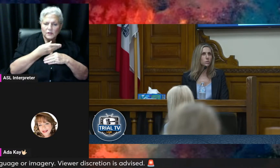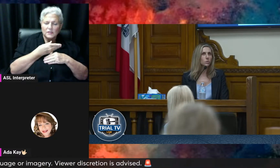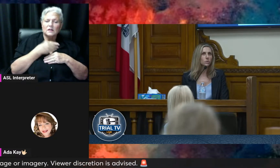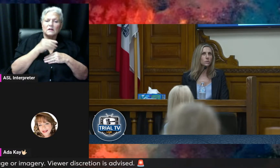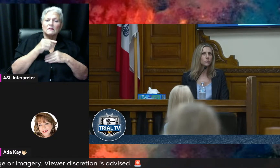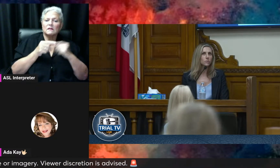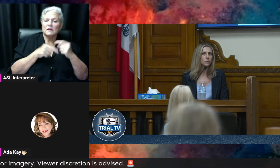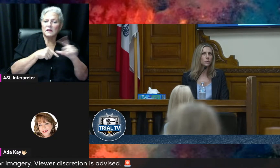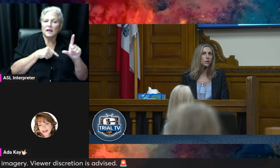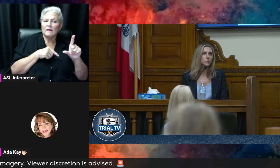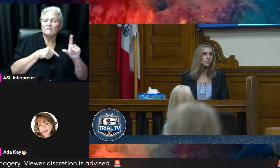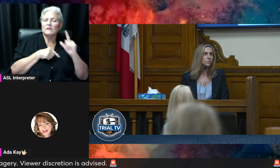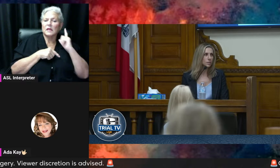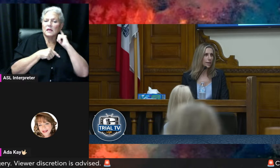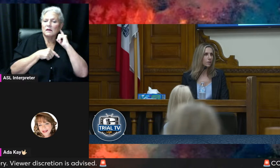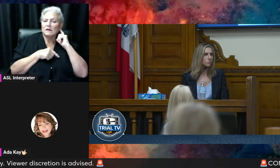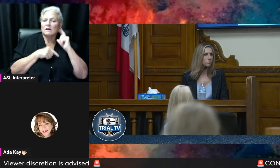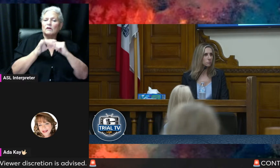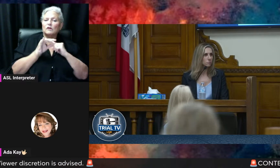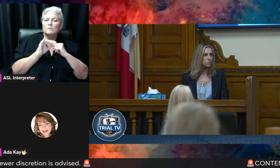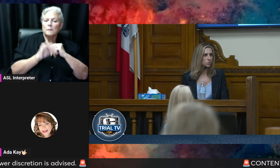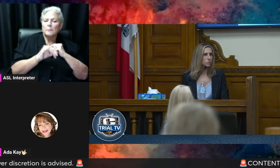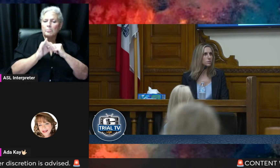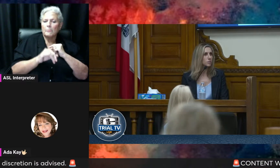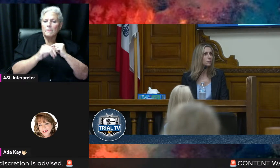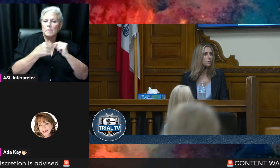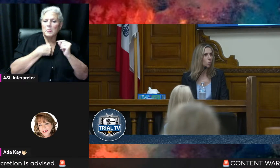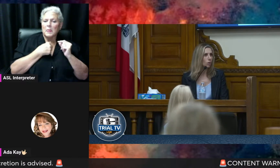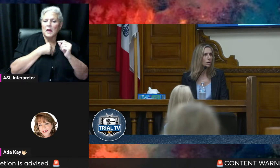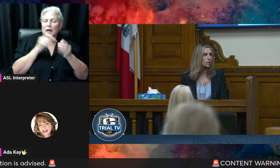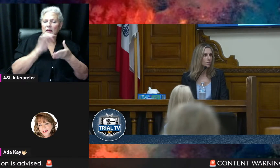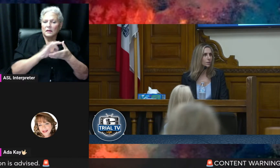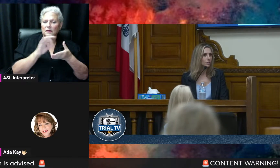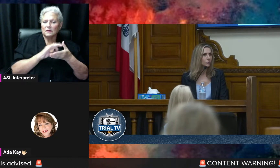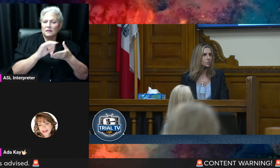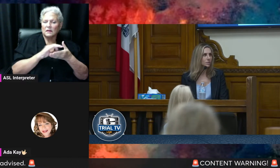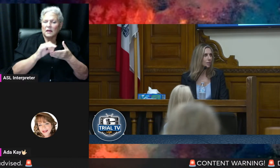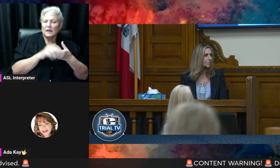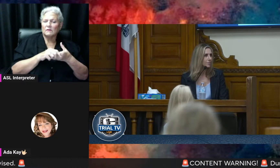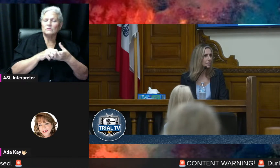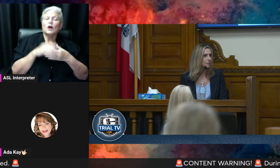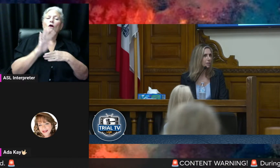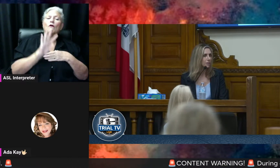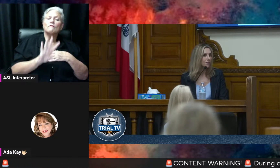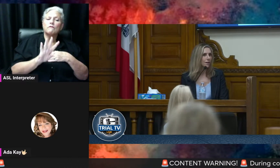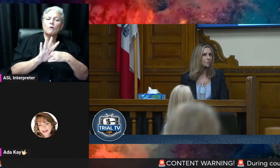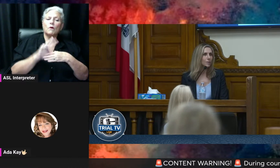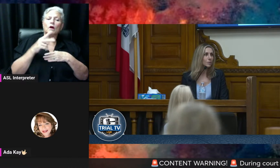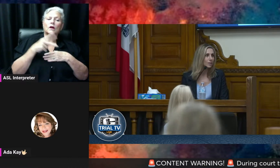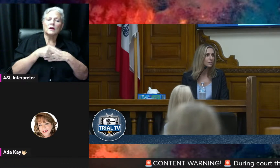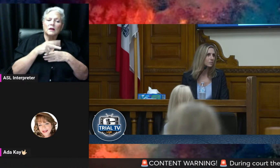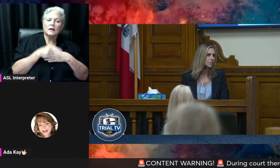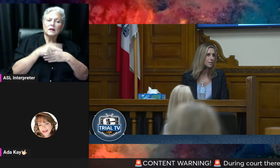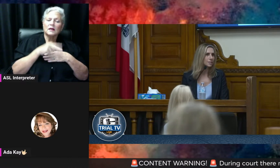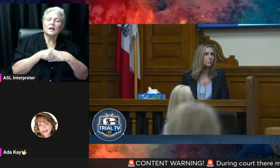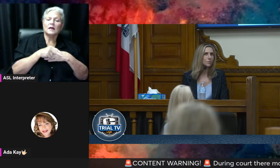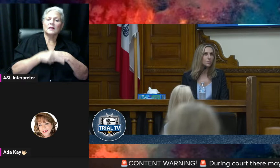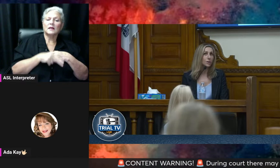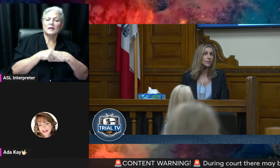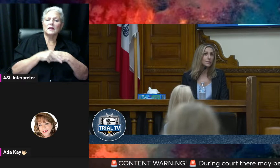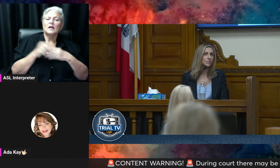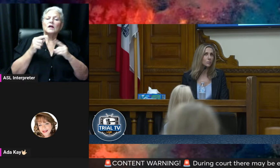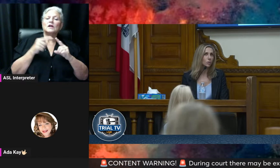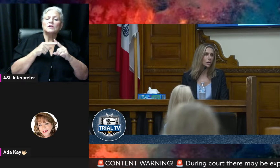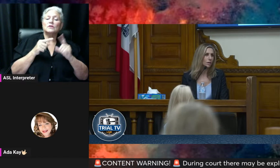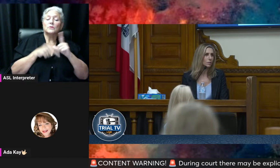Next, there were a total of, I was able to count with certainty 4 cutting wounds to the left ear. They were intersecting,